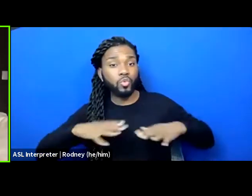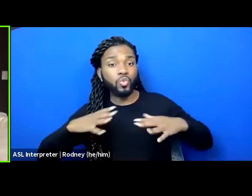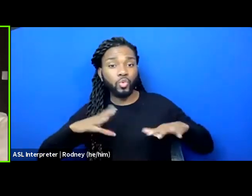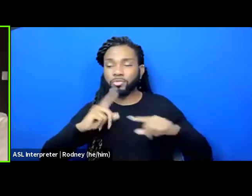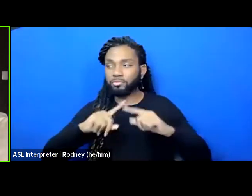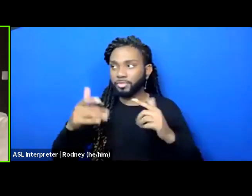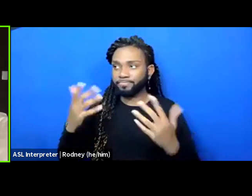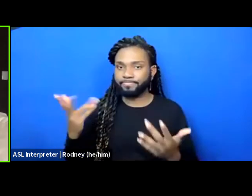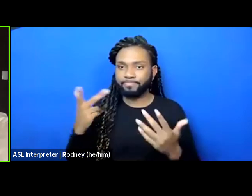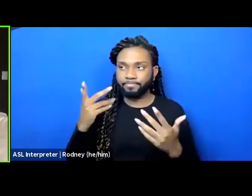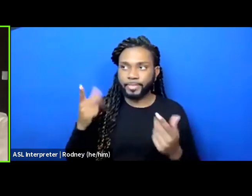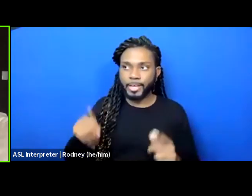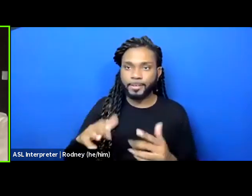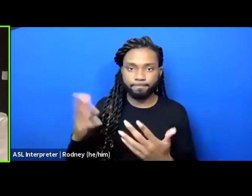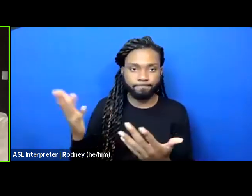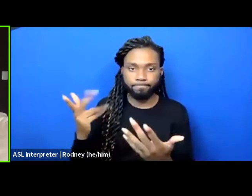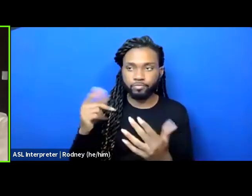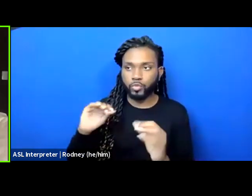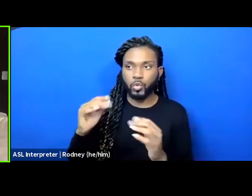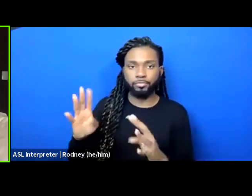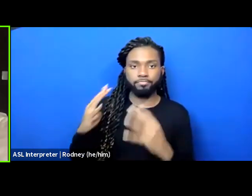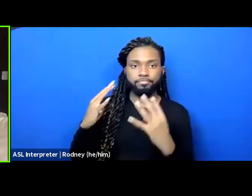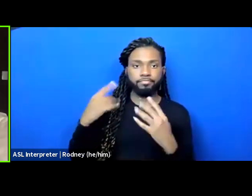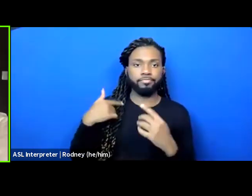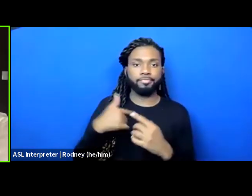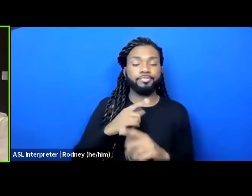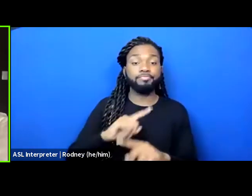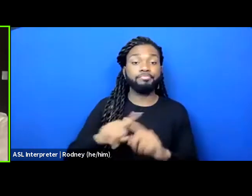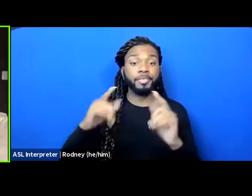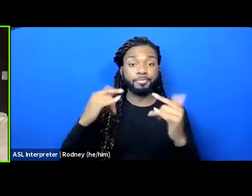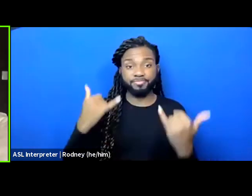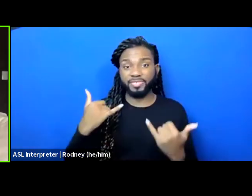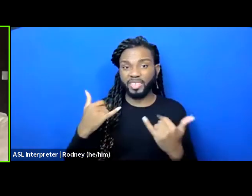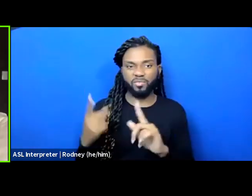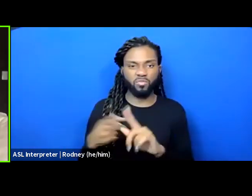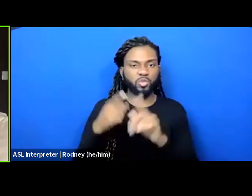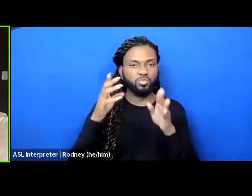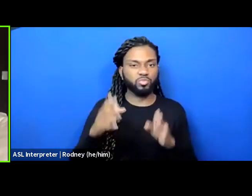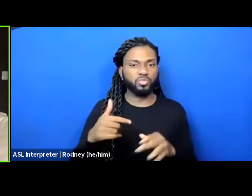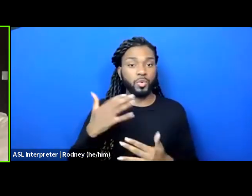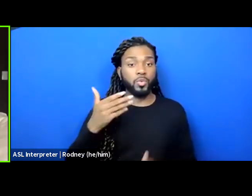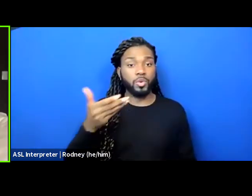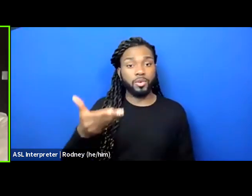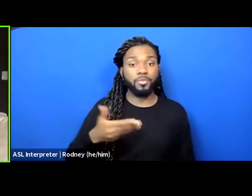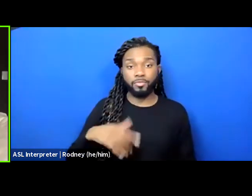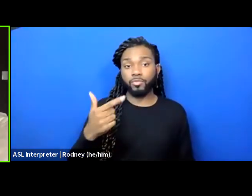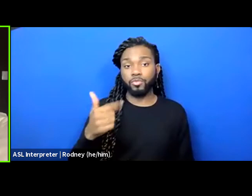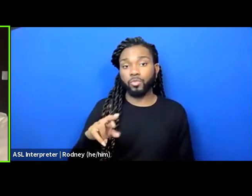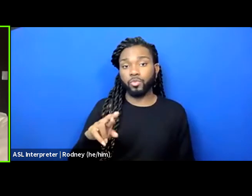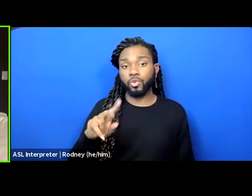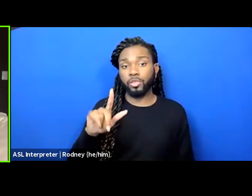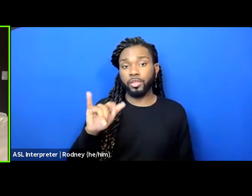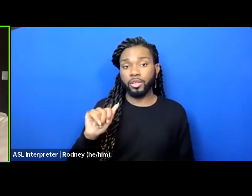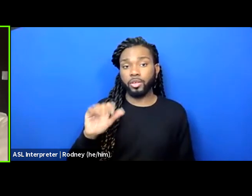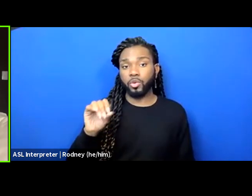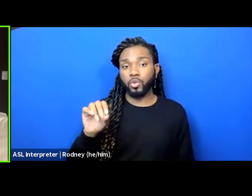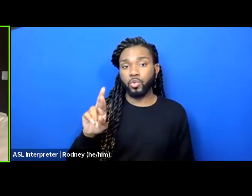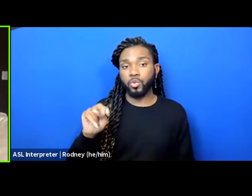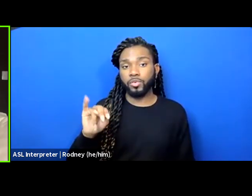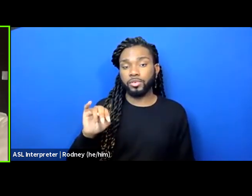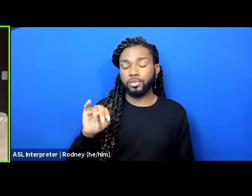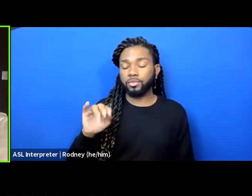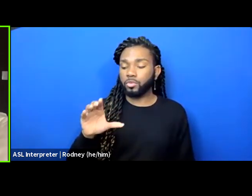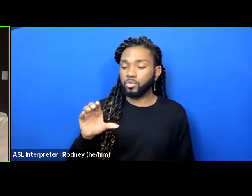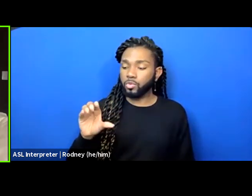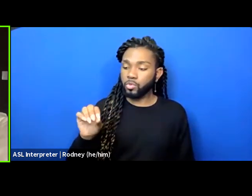us. So the first guest I want to introduce is Garlia Cornelia. She is